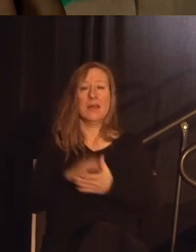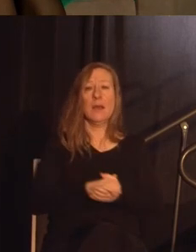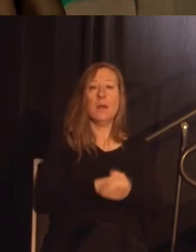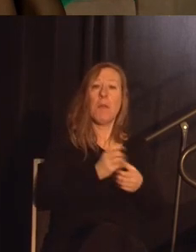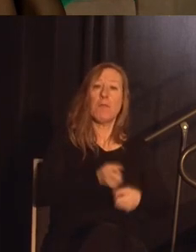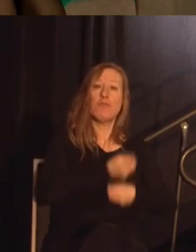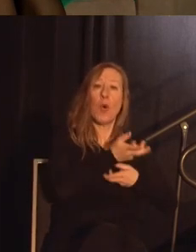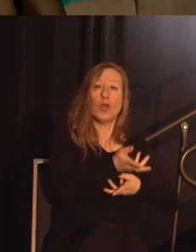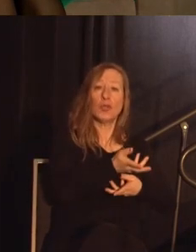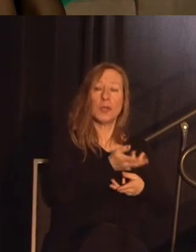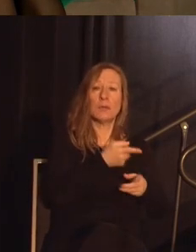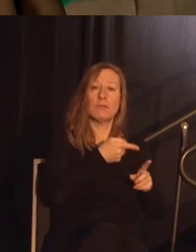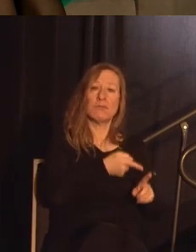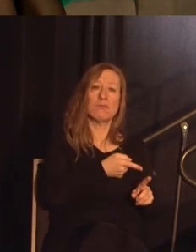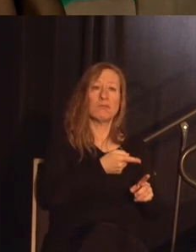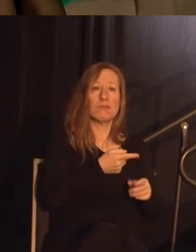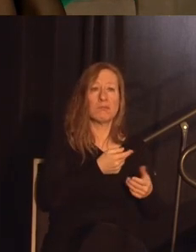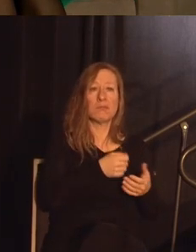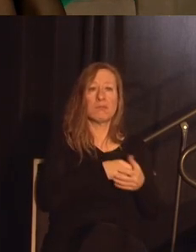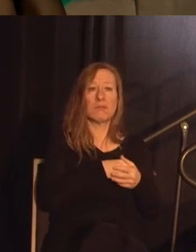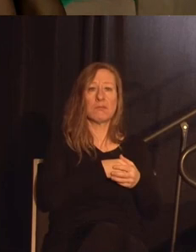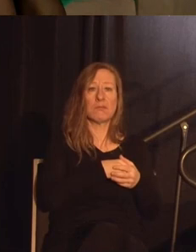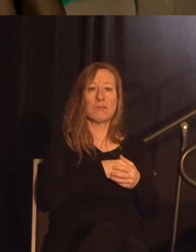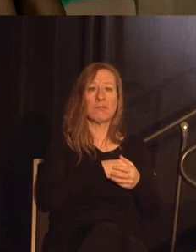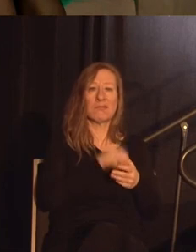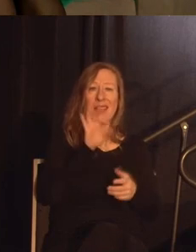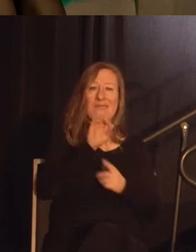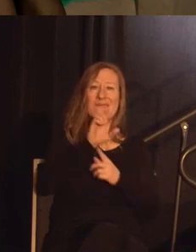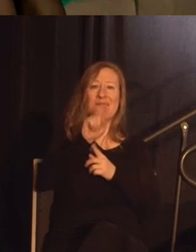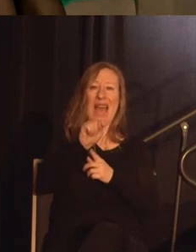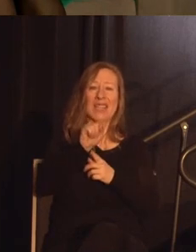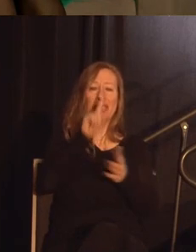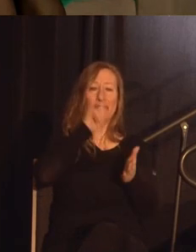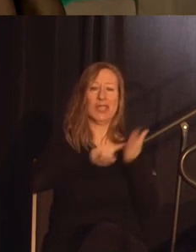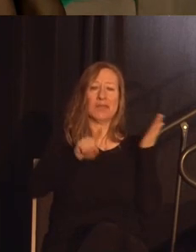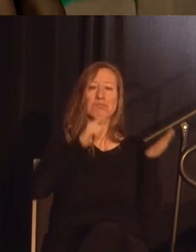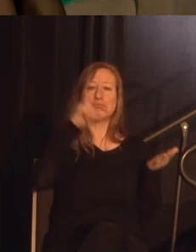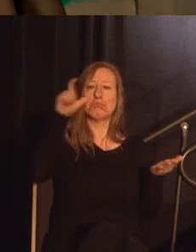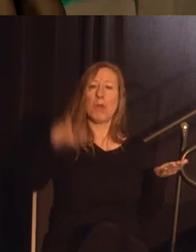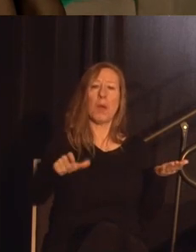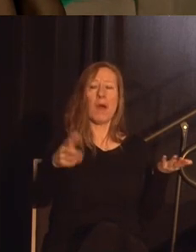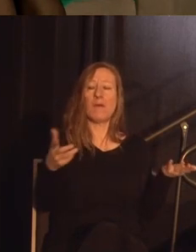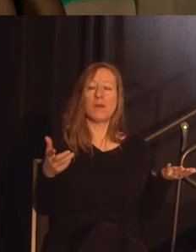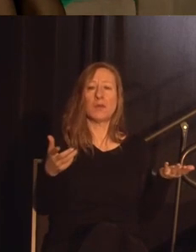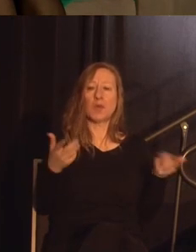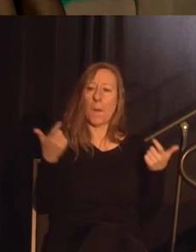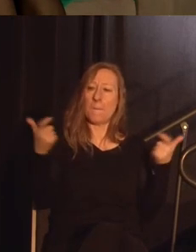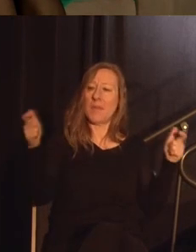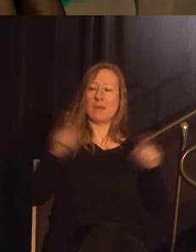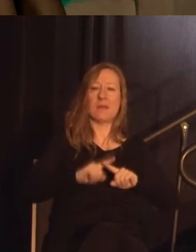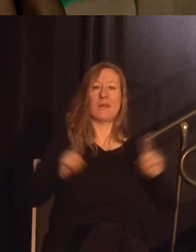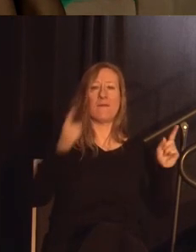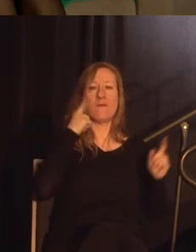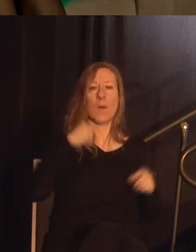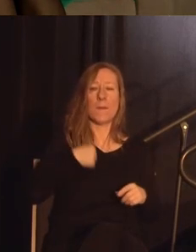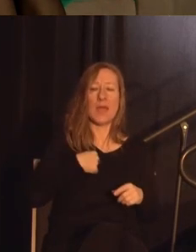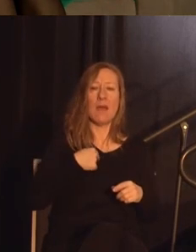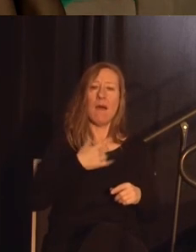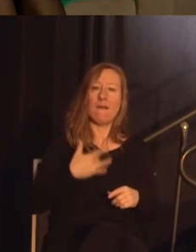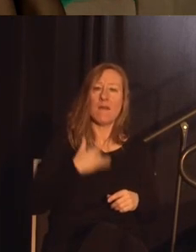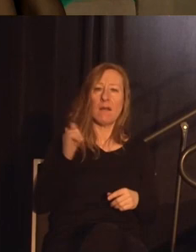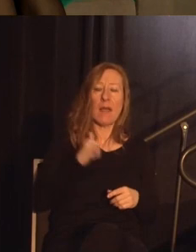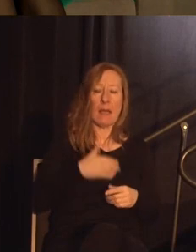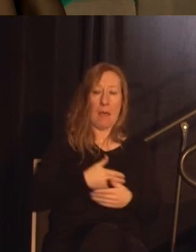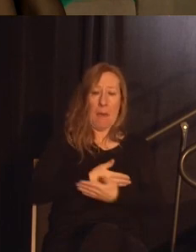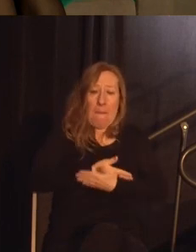poetry, we know there's not like a thing really to fact check, but that was a big experience, like difference for me, and I felt almost like a little